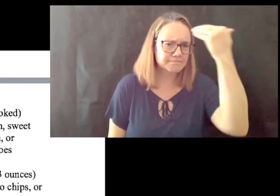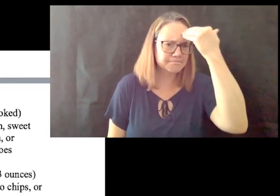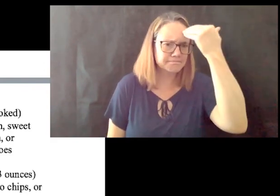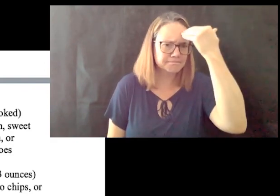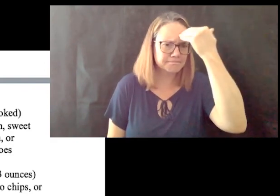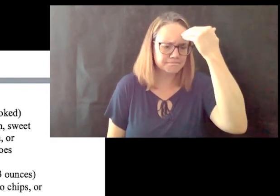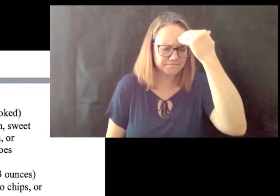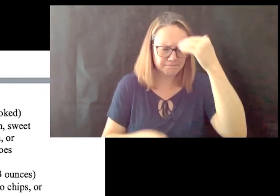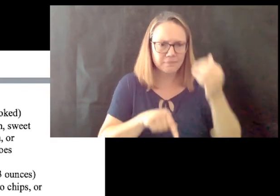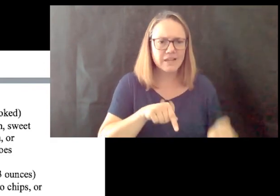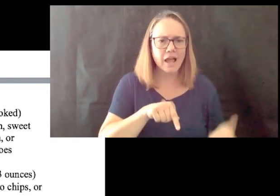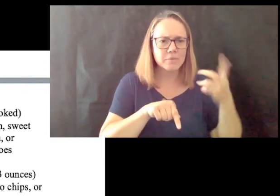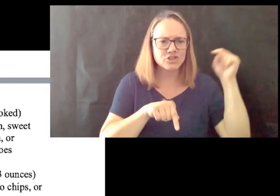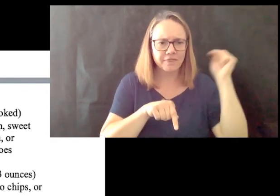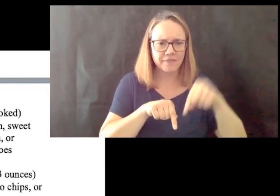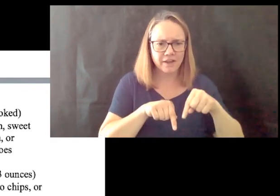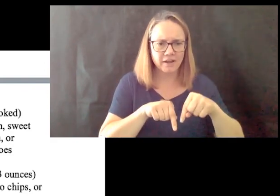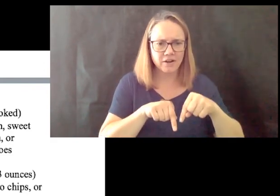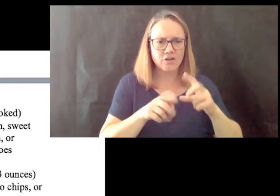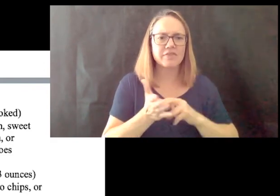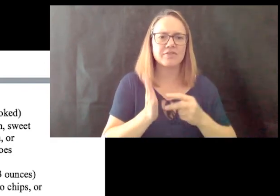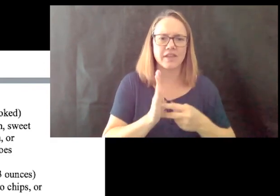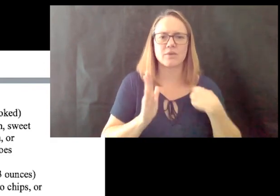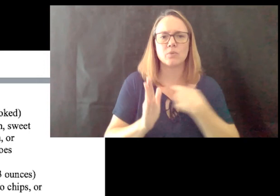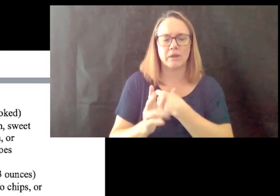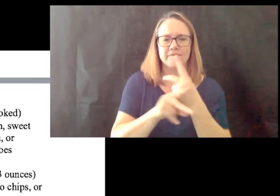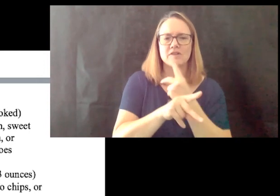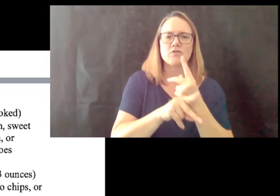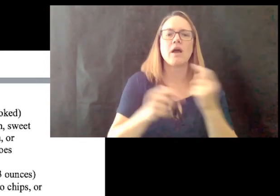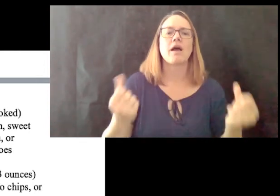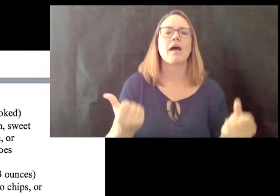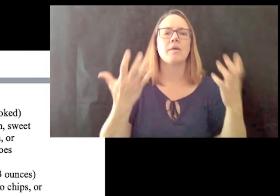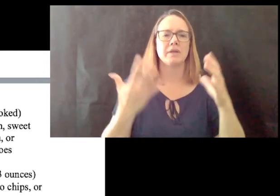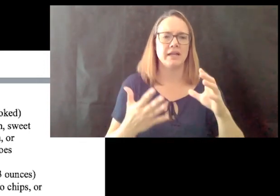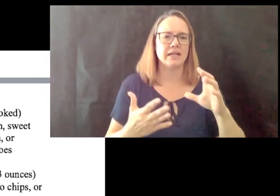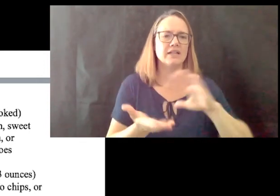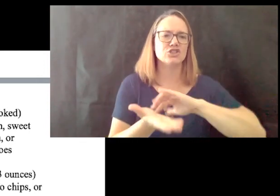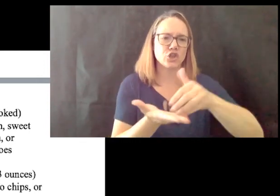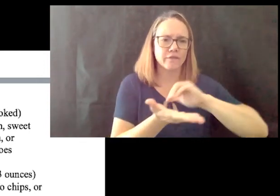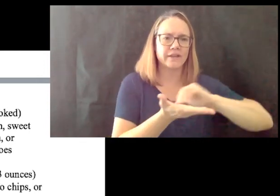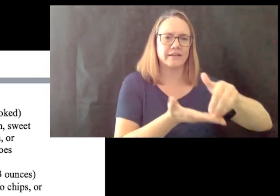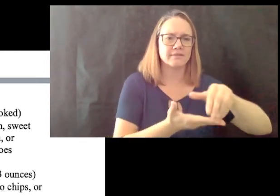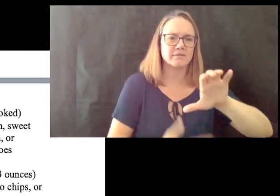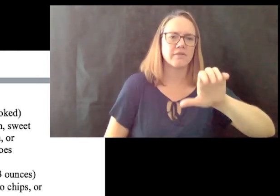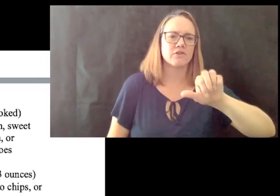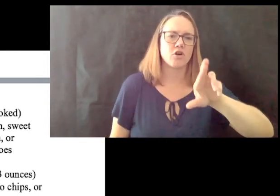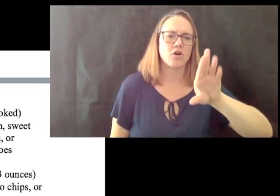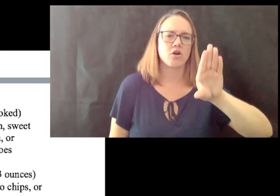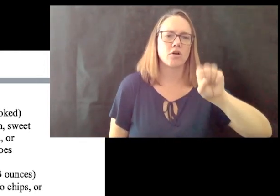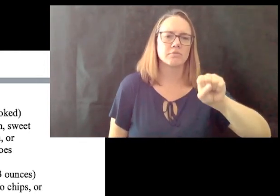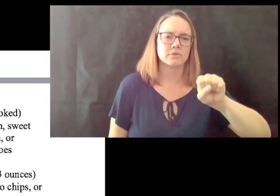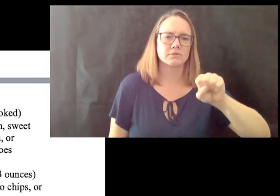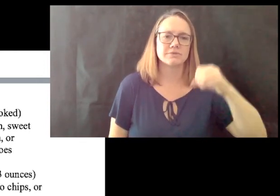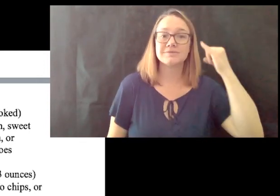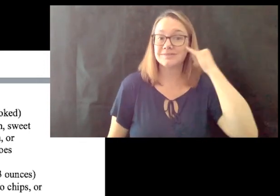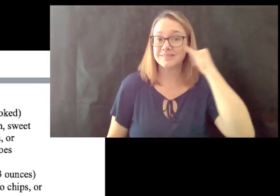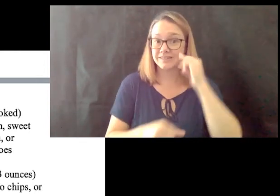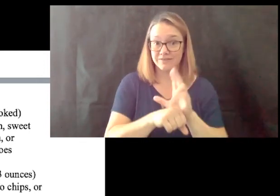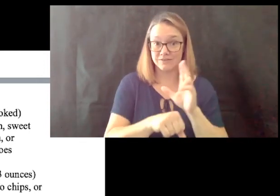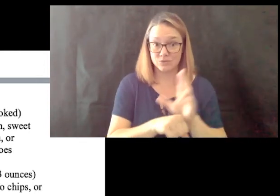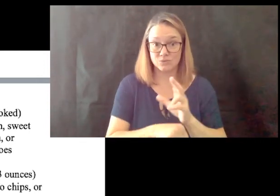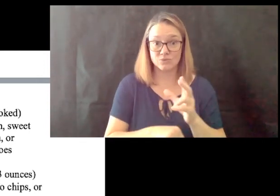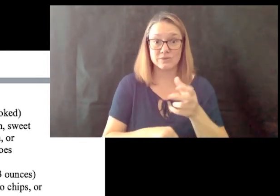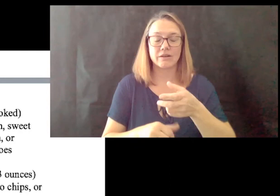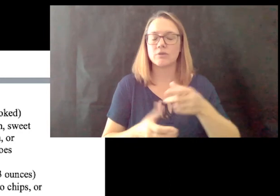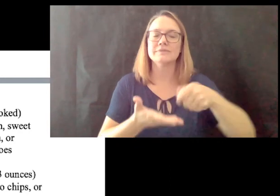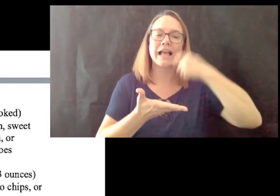know about how much we have on our plate, then we can figure out how many servings of carbs do we have. And so, let's see, if we ate one